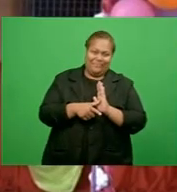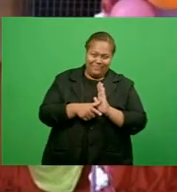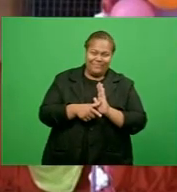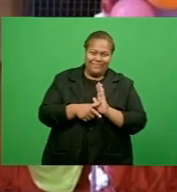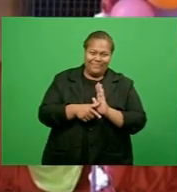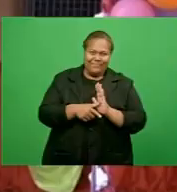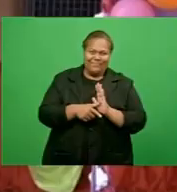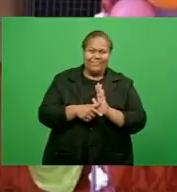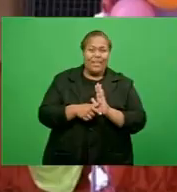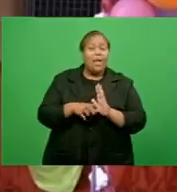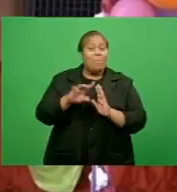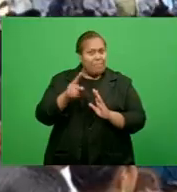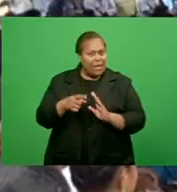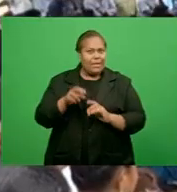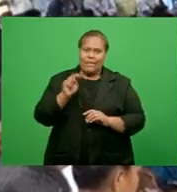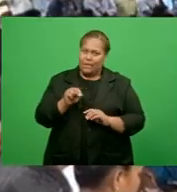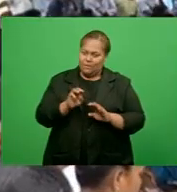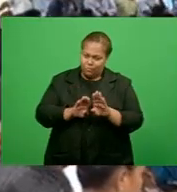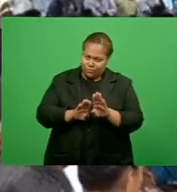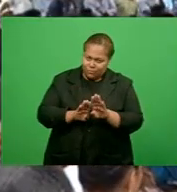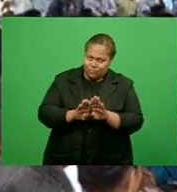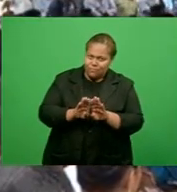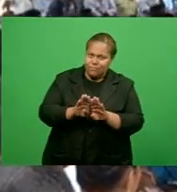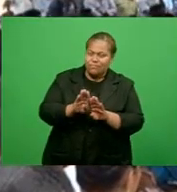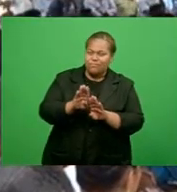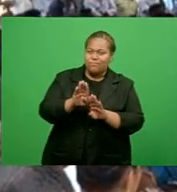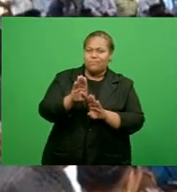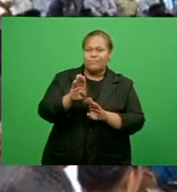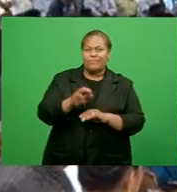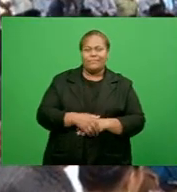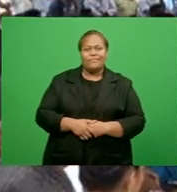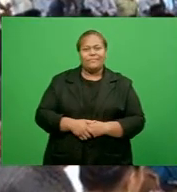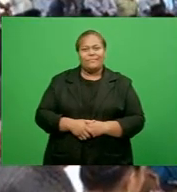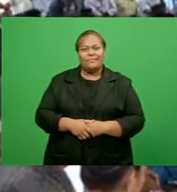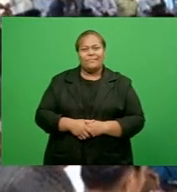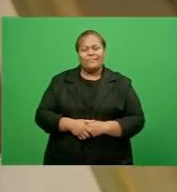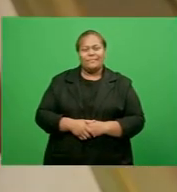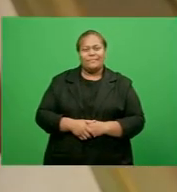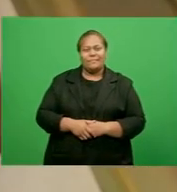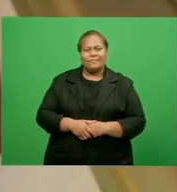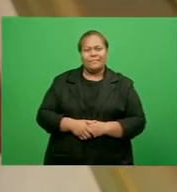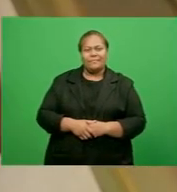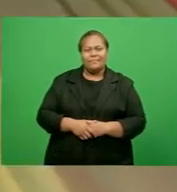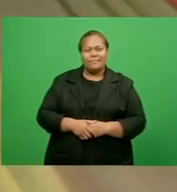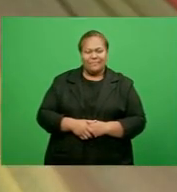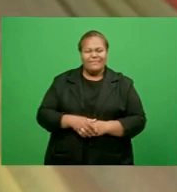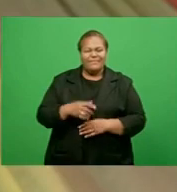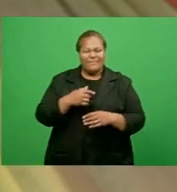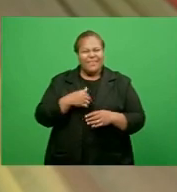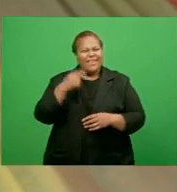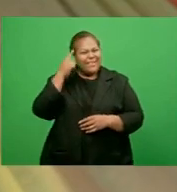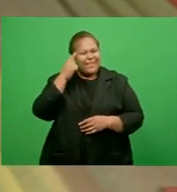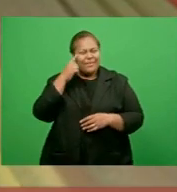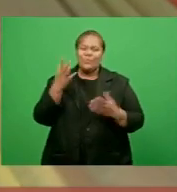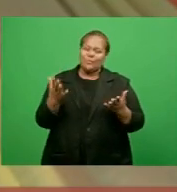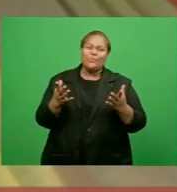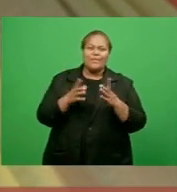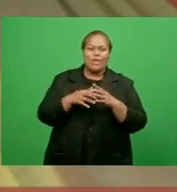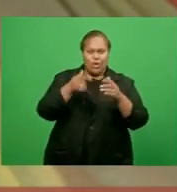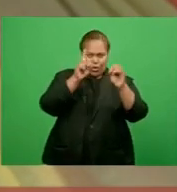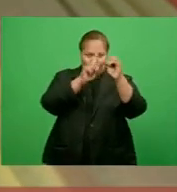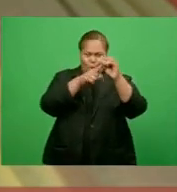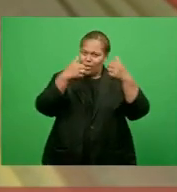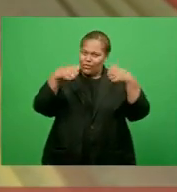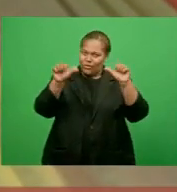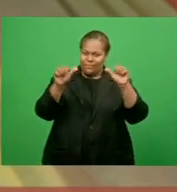is steady and sure. And I think we will meet our goal. With the extension of power to the